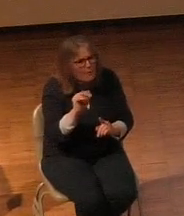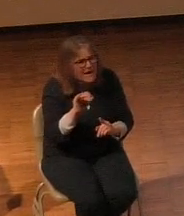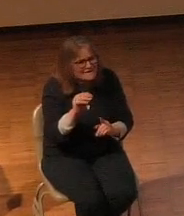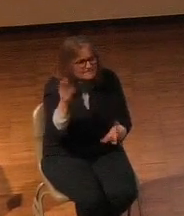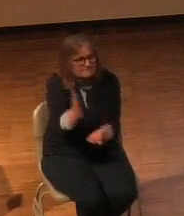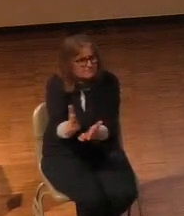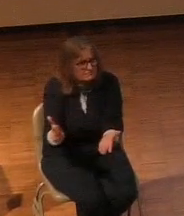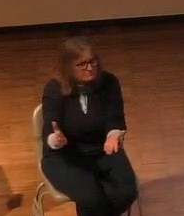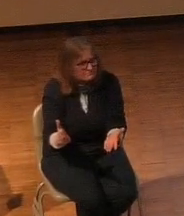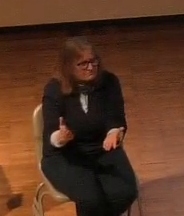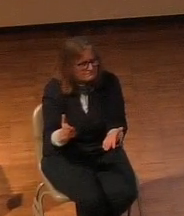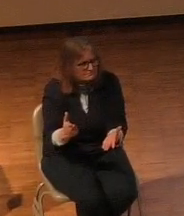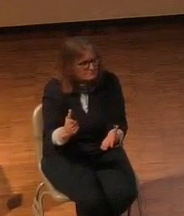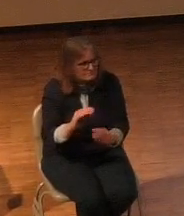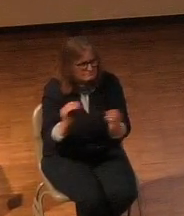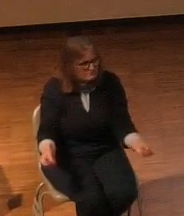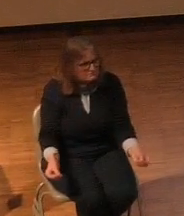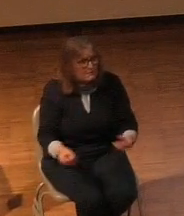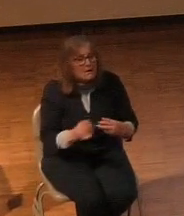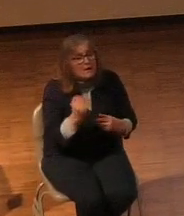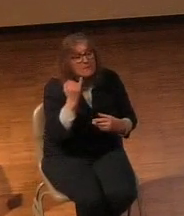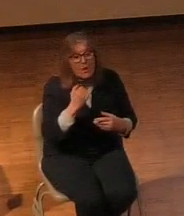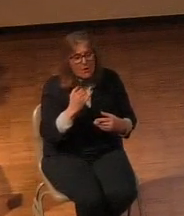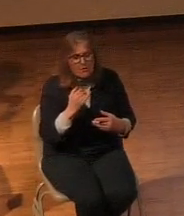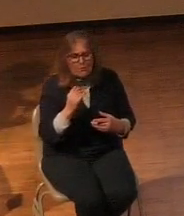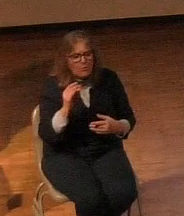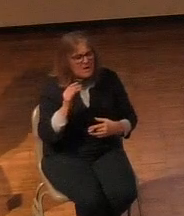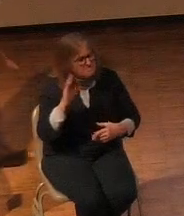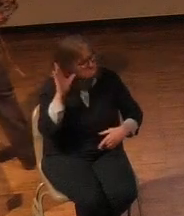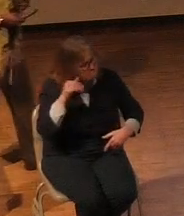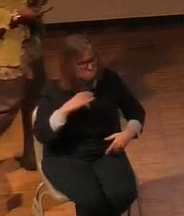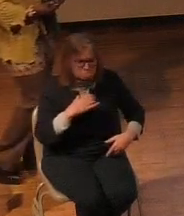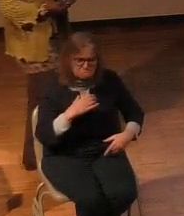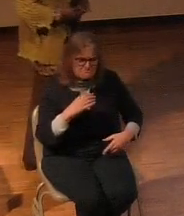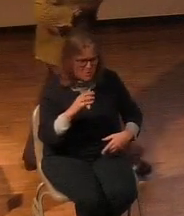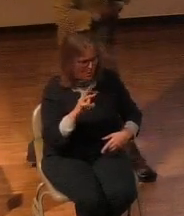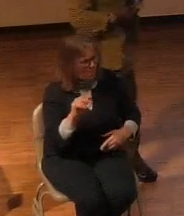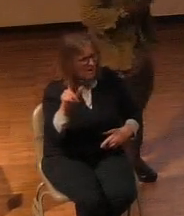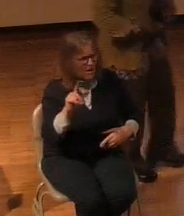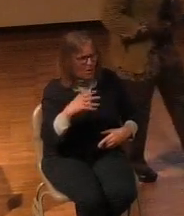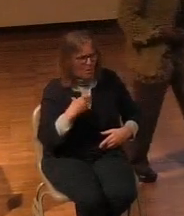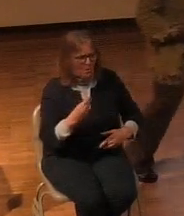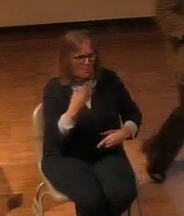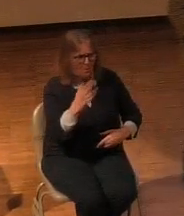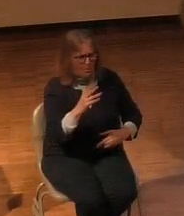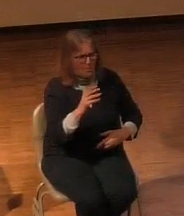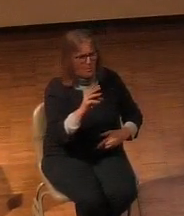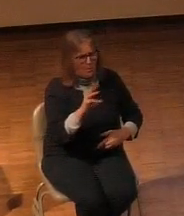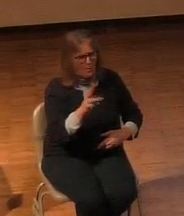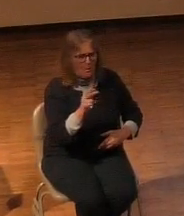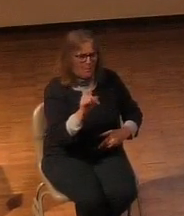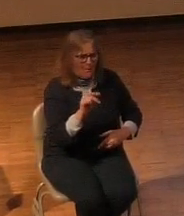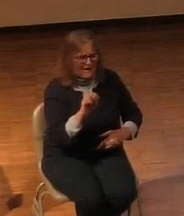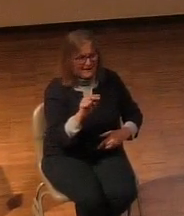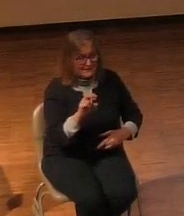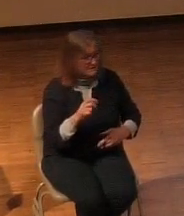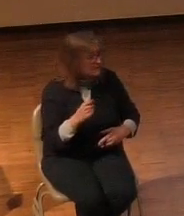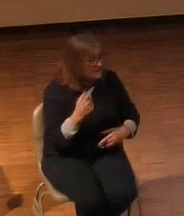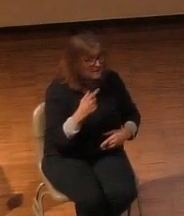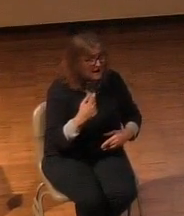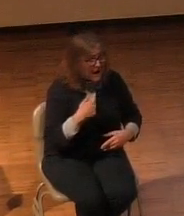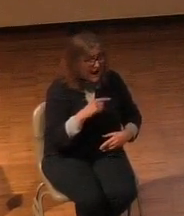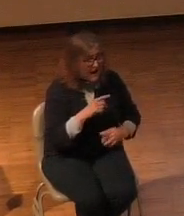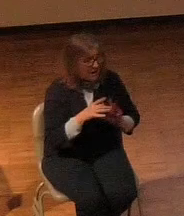willed whiteness? And I specifically am doing, I am being very provocative. That's what my book is about, by the